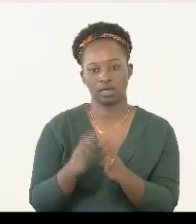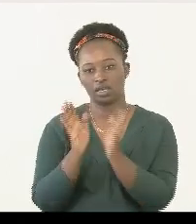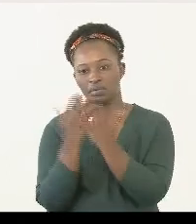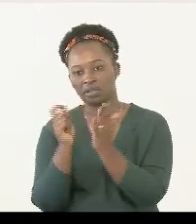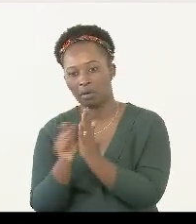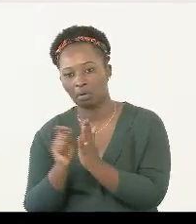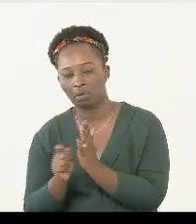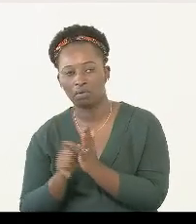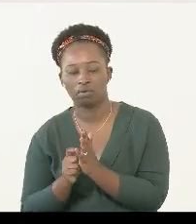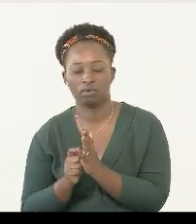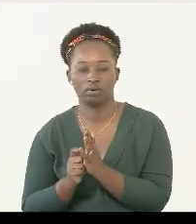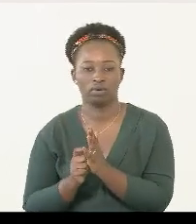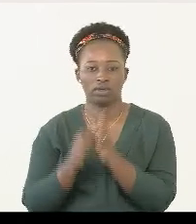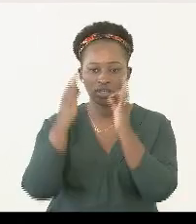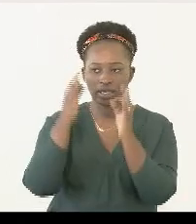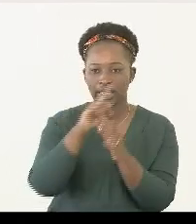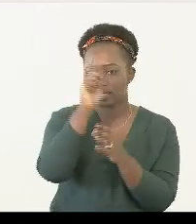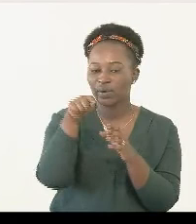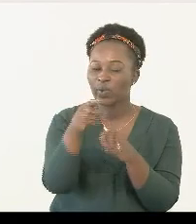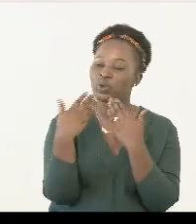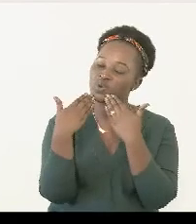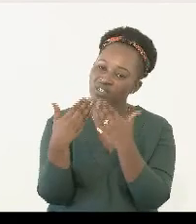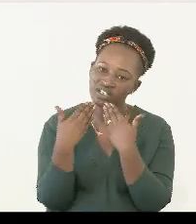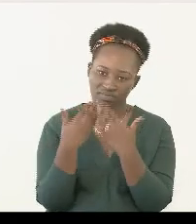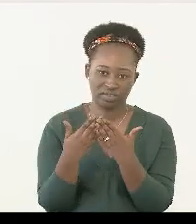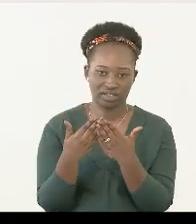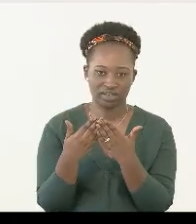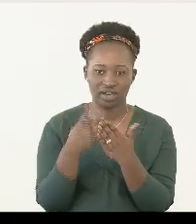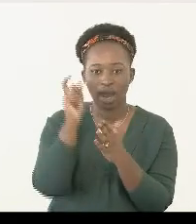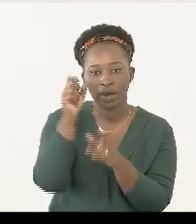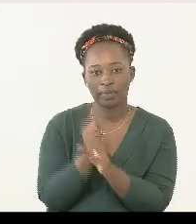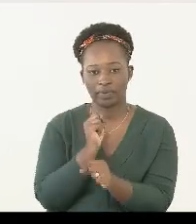textbooks? Do you give credit and